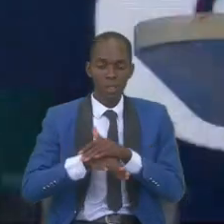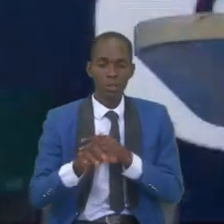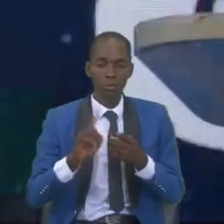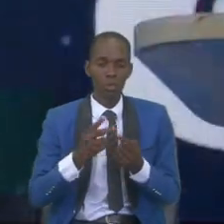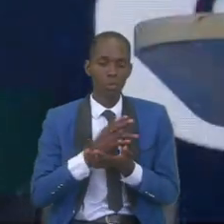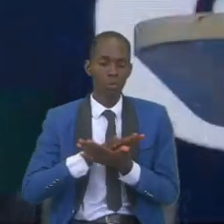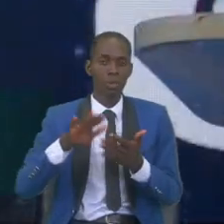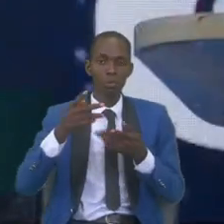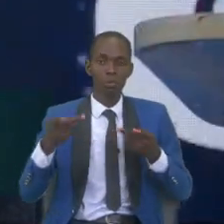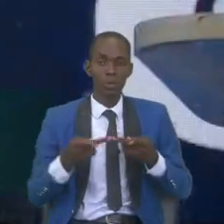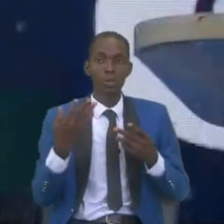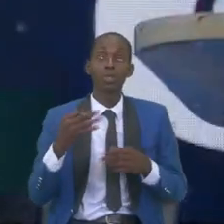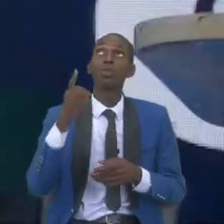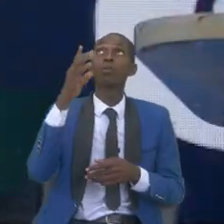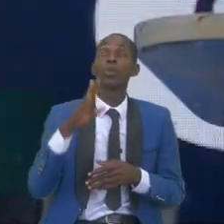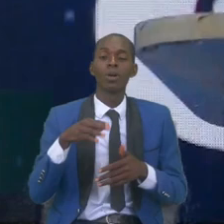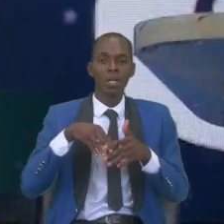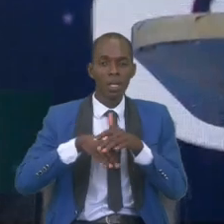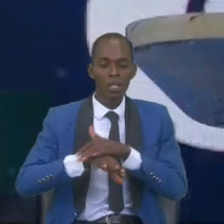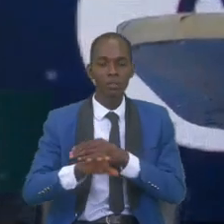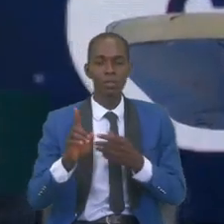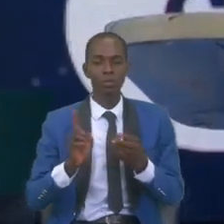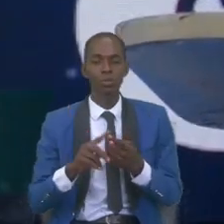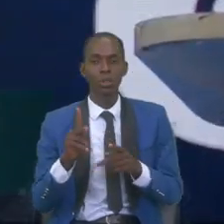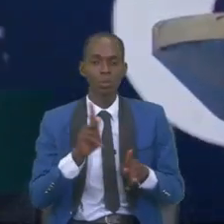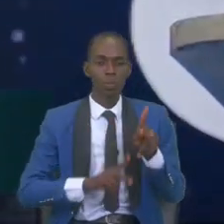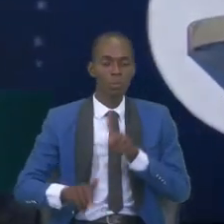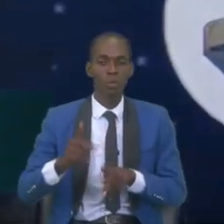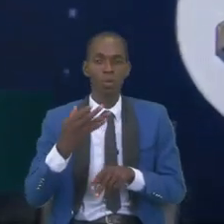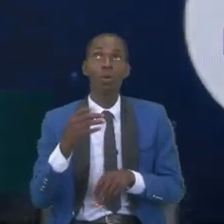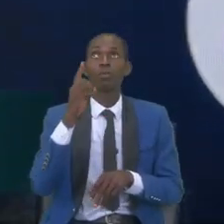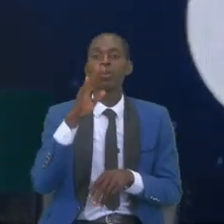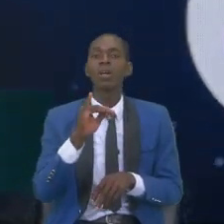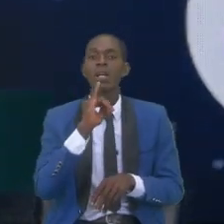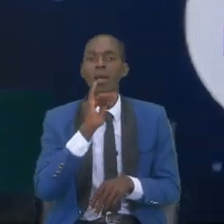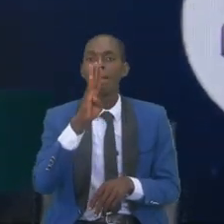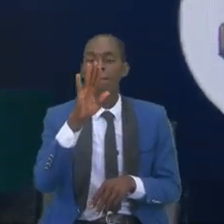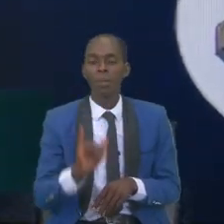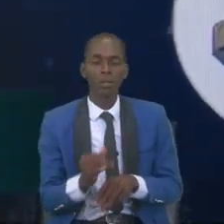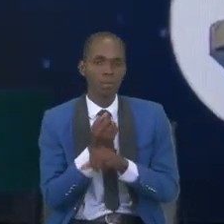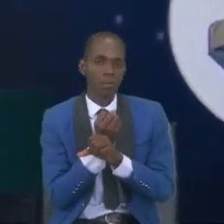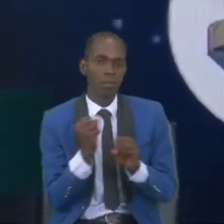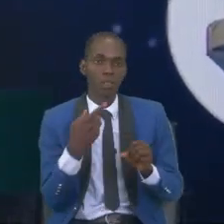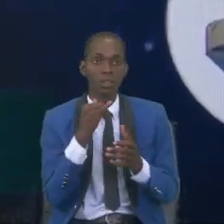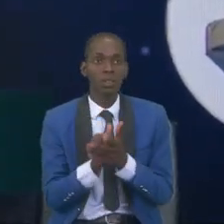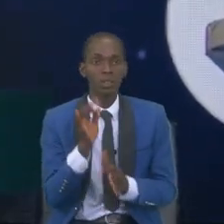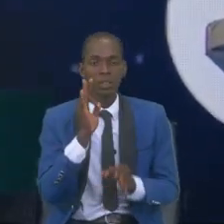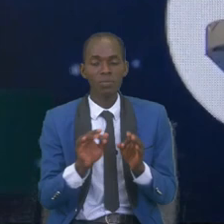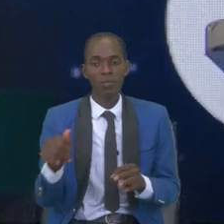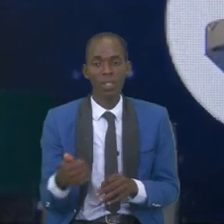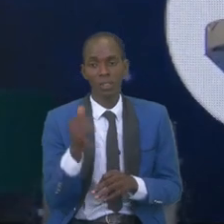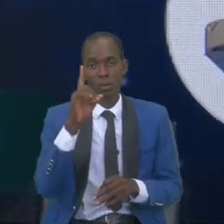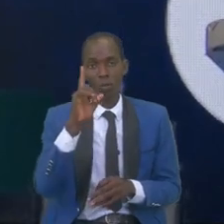entering into the people who belong to the Lord is by salvation. It says, if any man